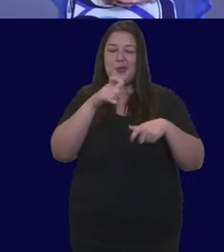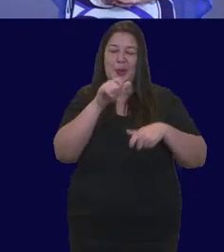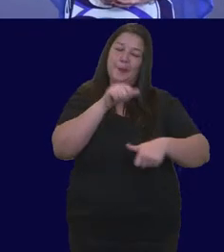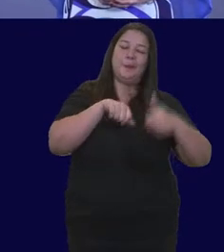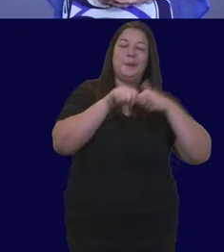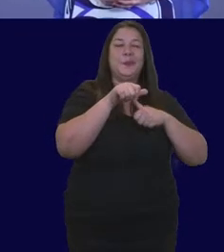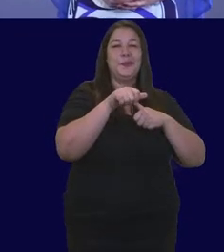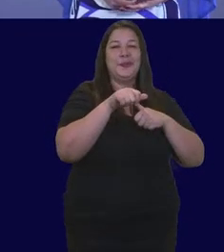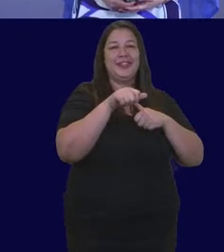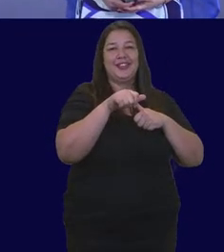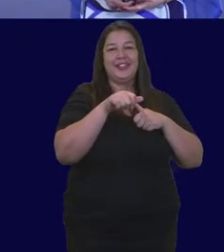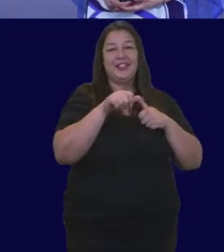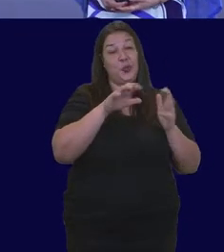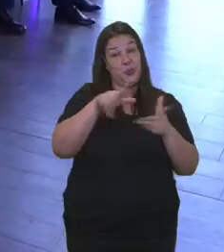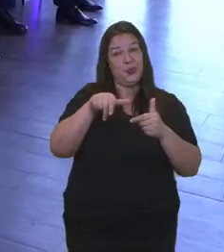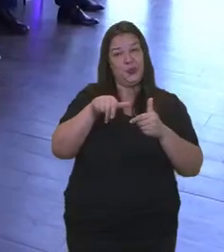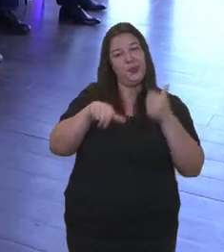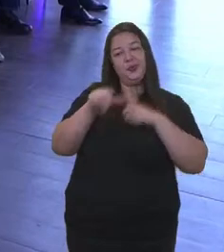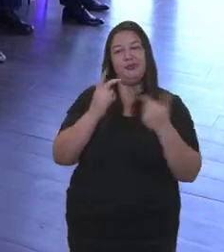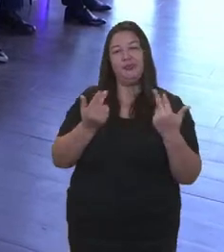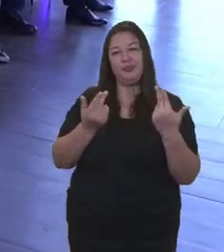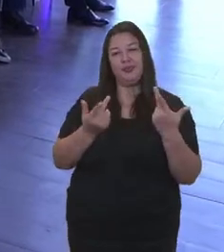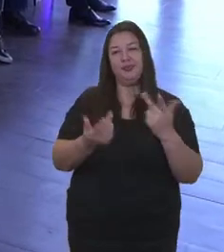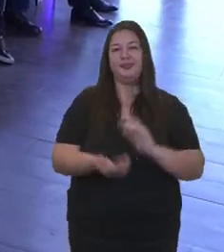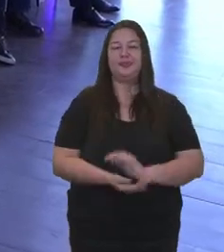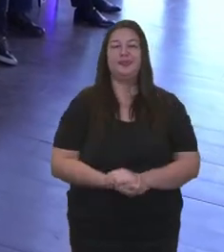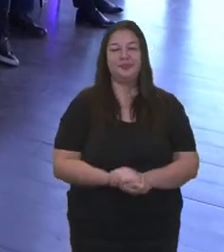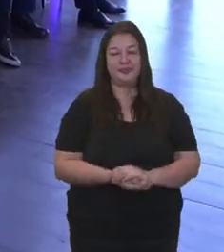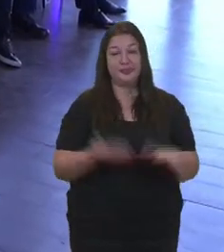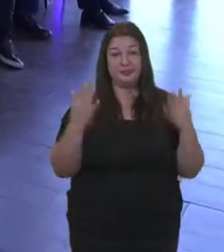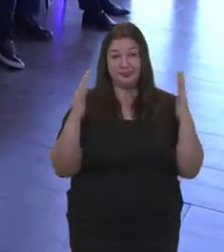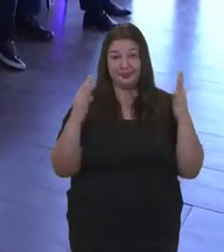and people change the world.